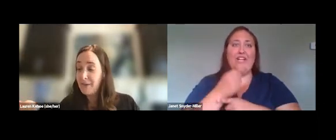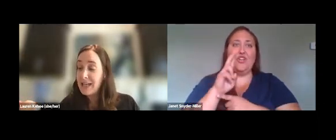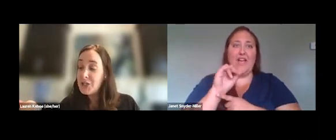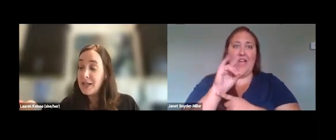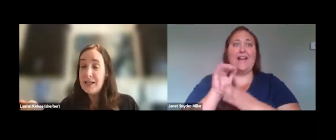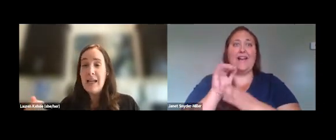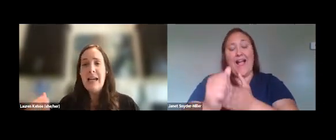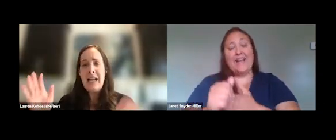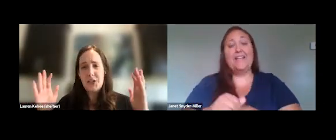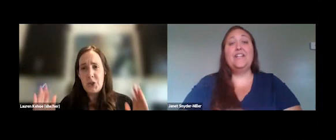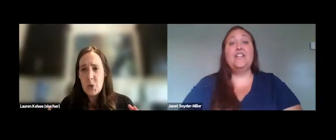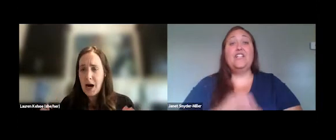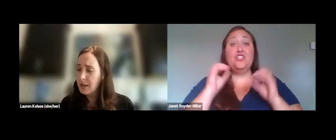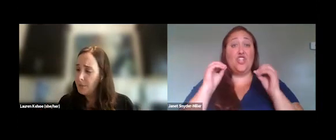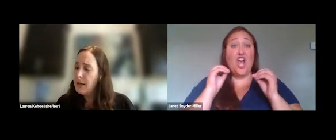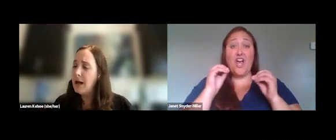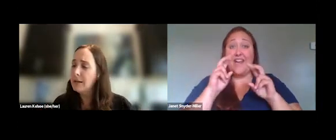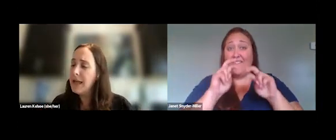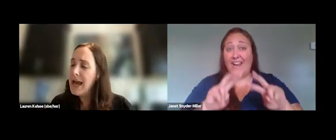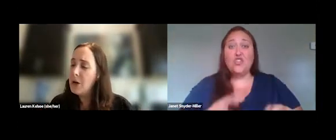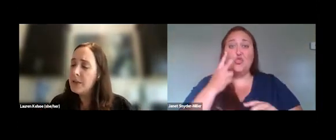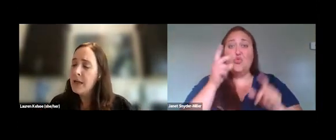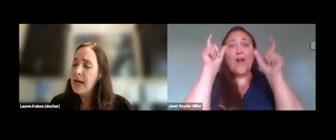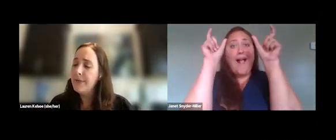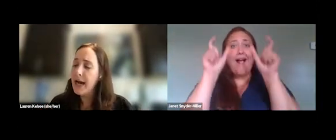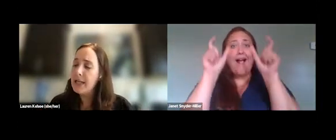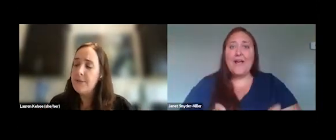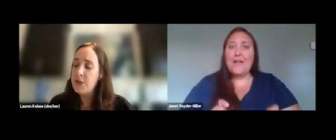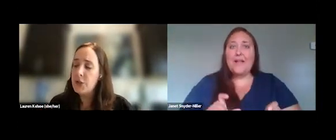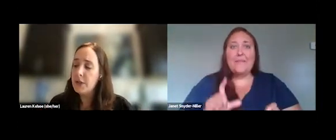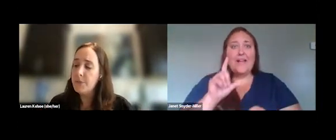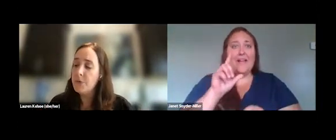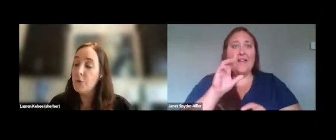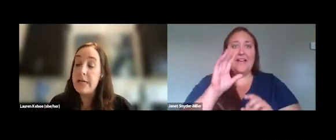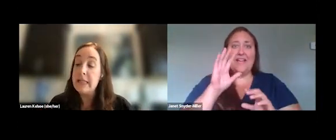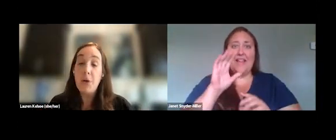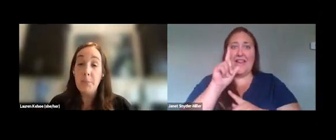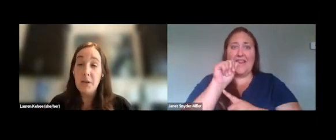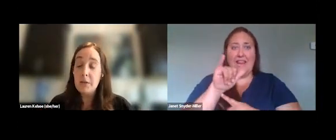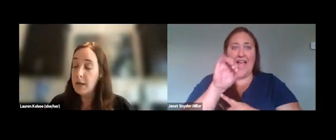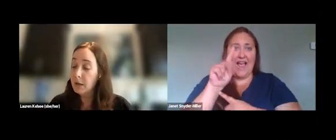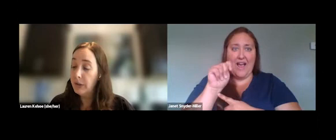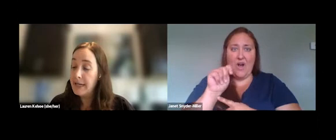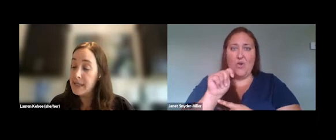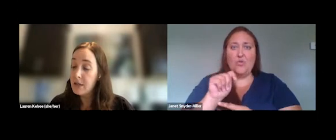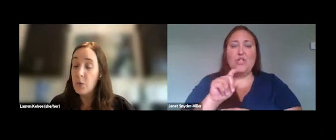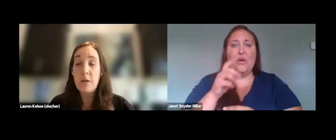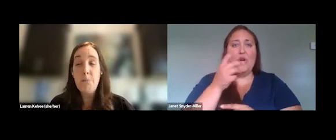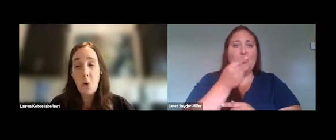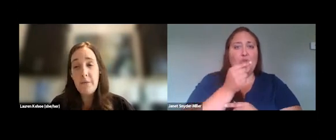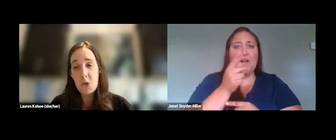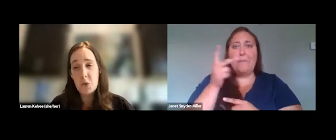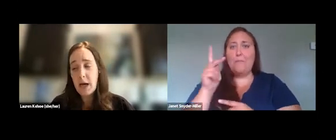tab navigation, it has a 2-column layout, and the guides feature both green and purple color branding